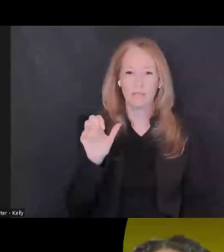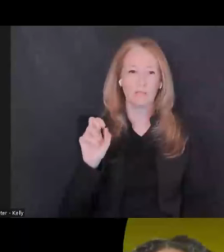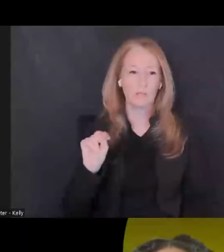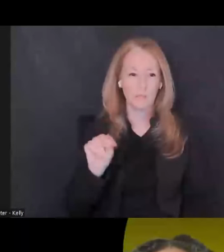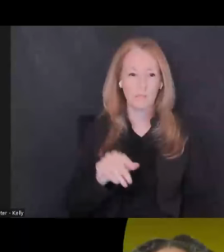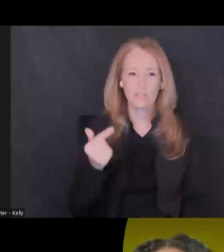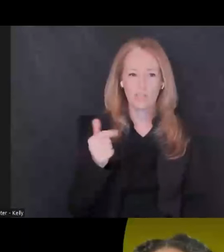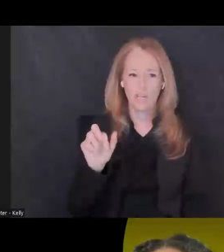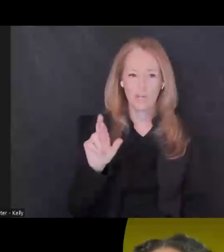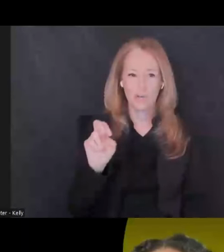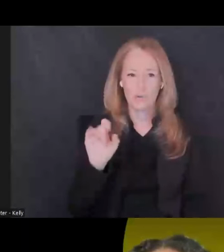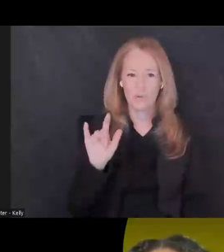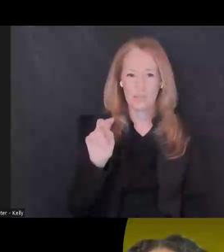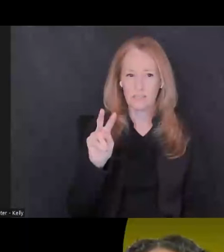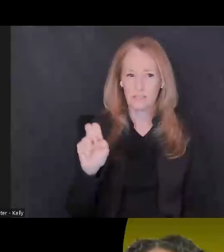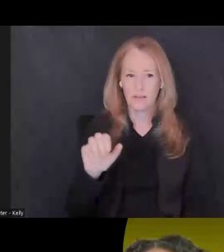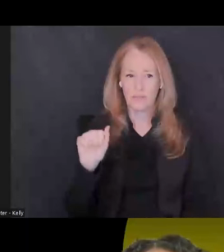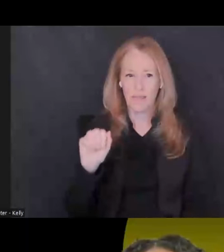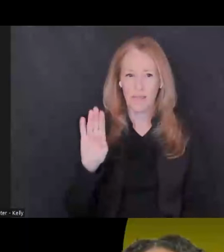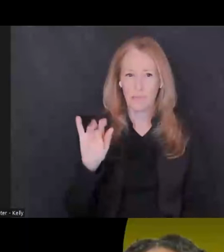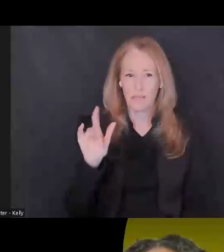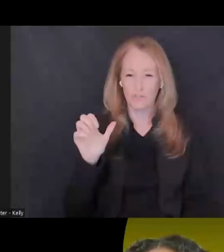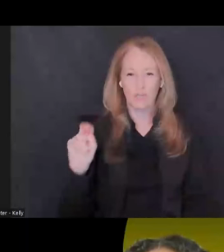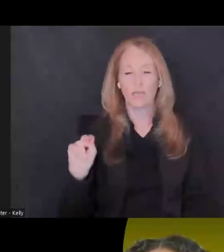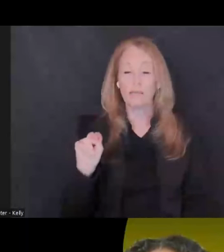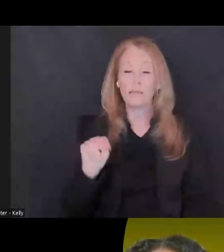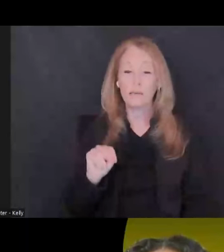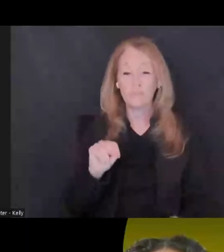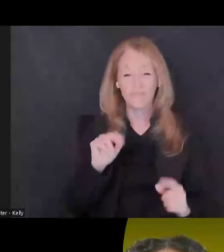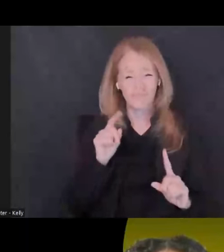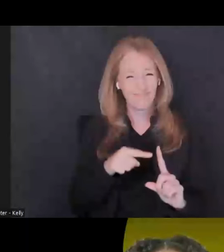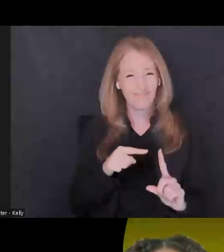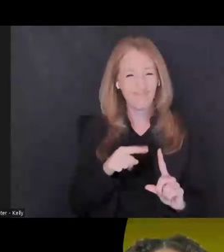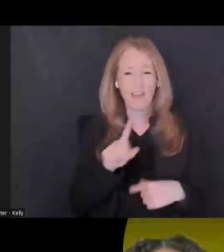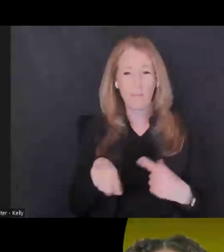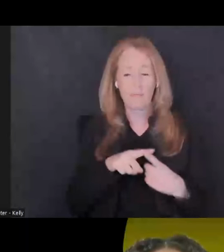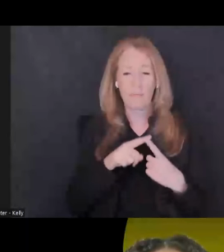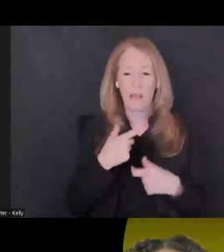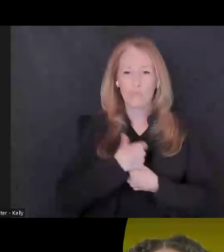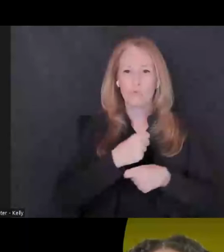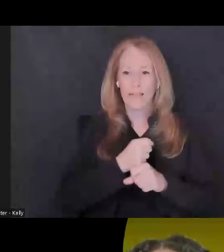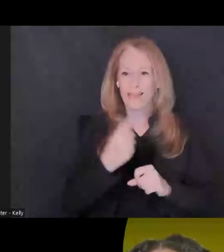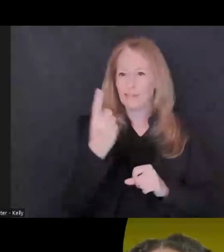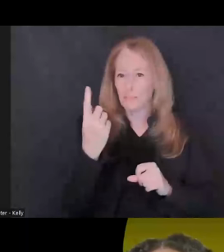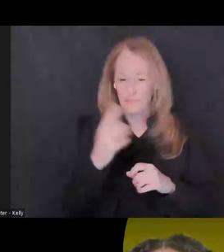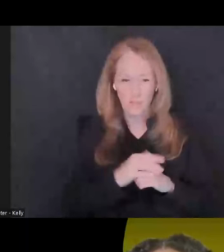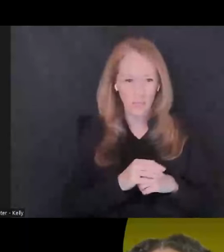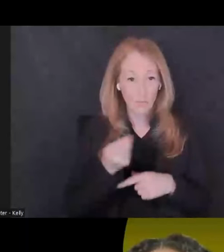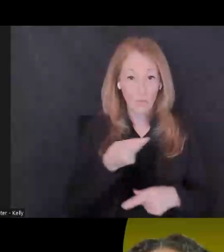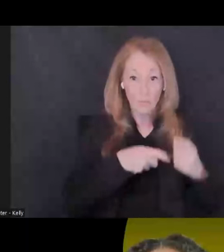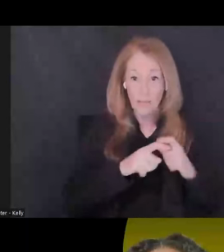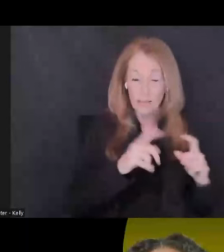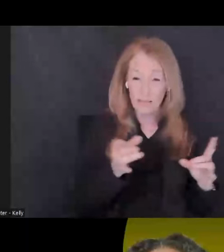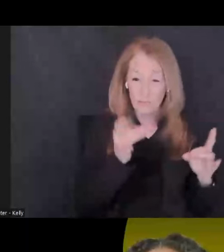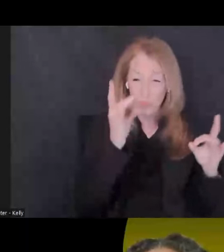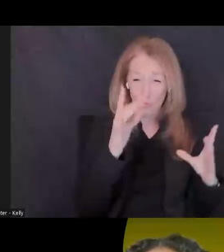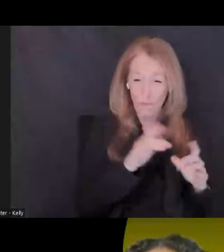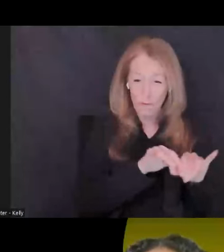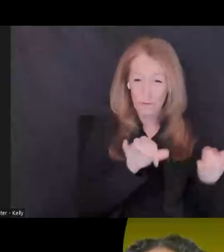Generative abolition is about creating something, and it's about replacing a harmful system.